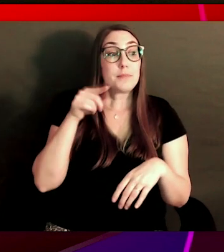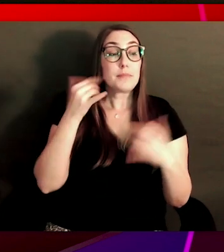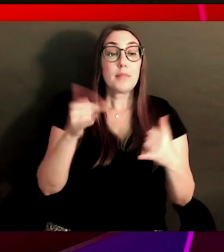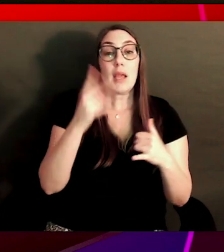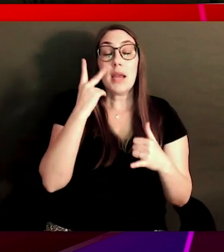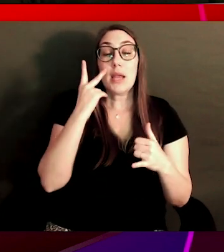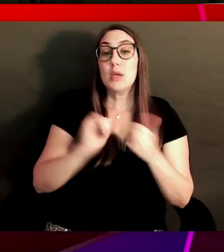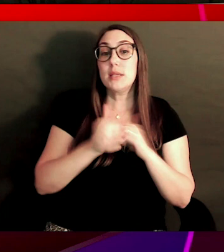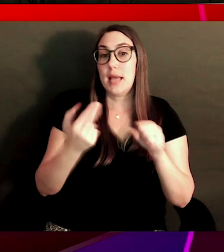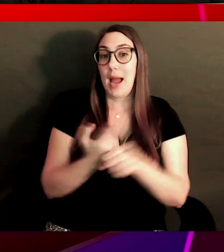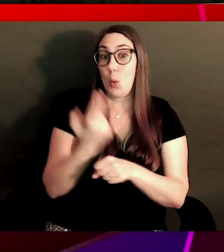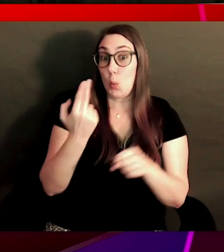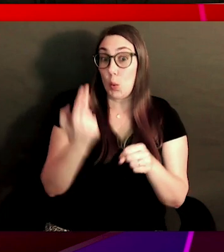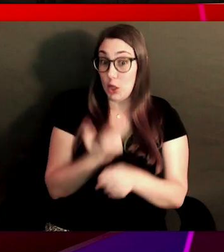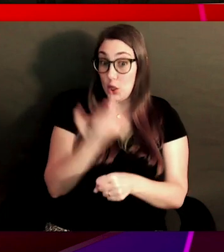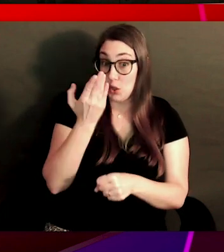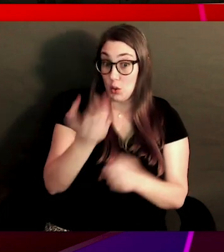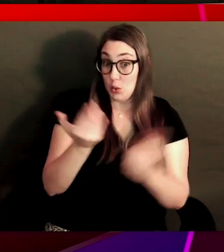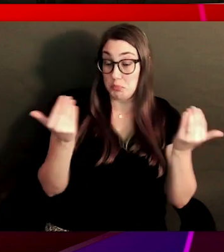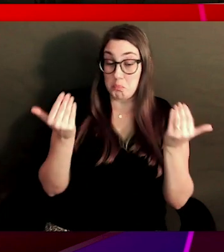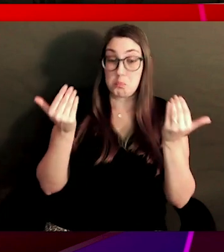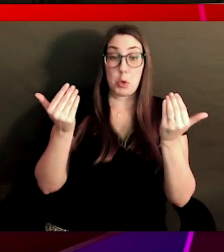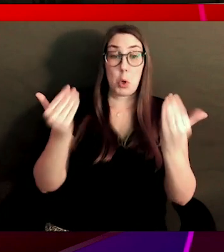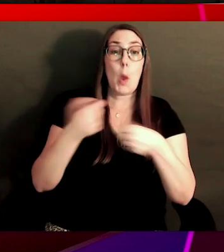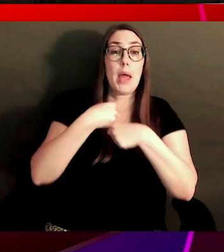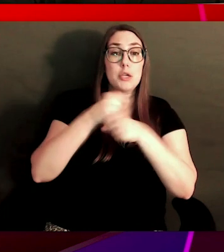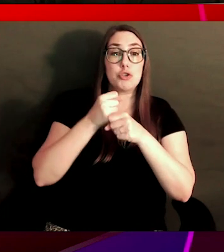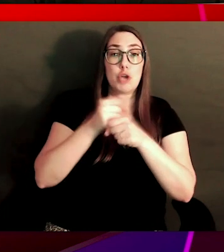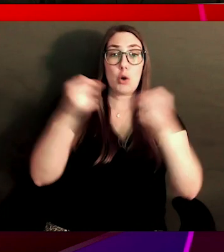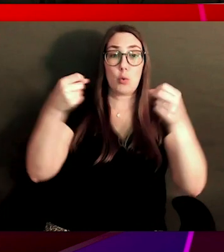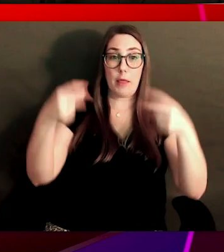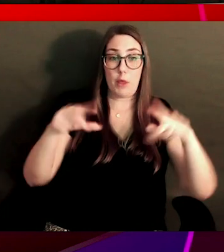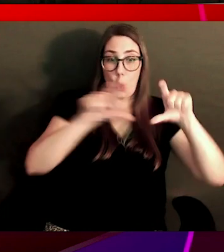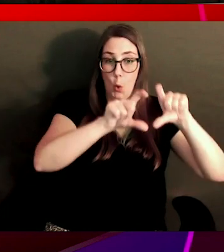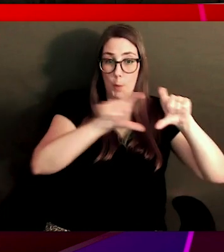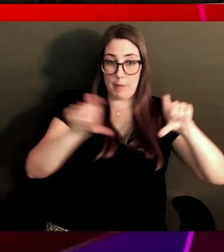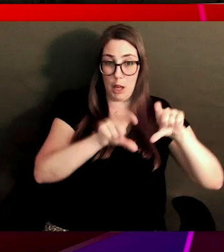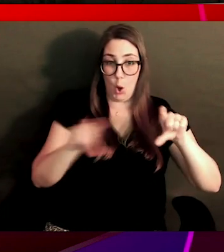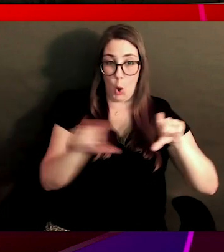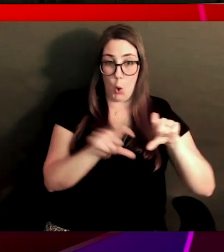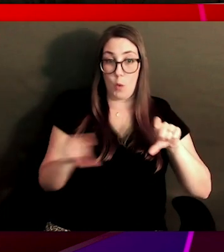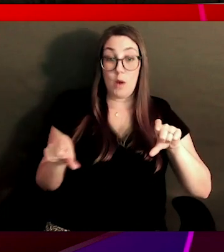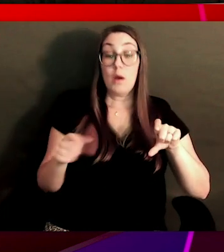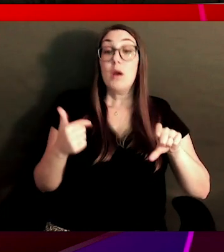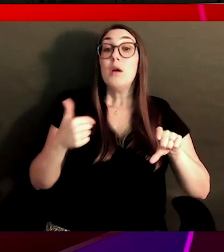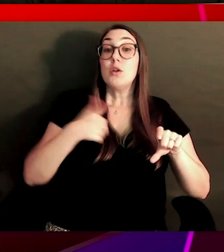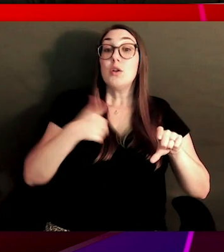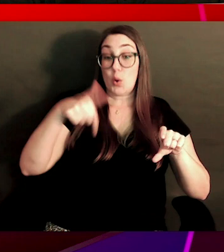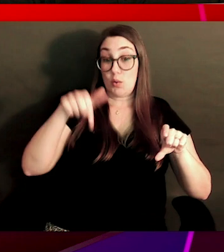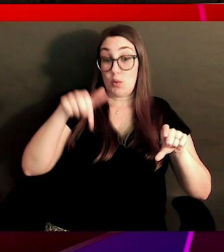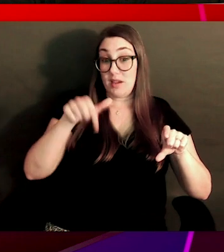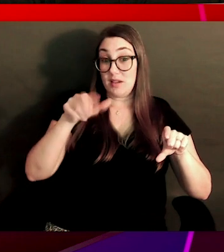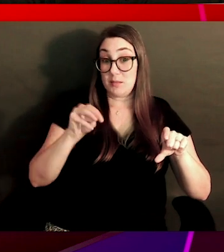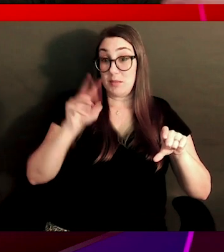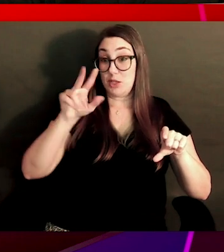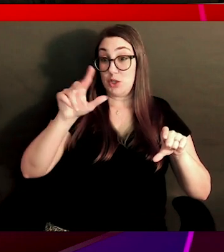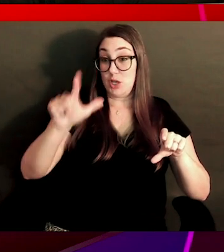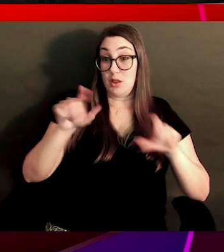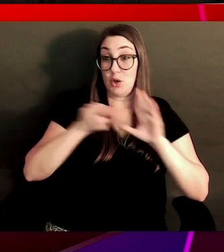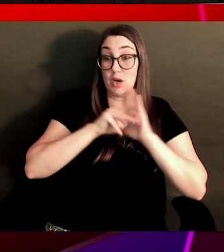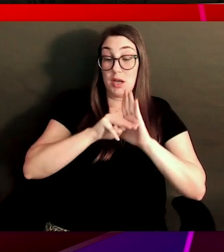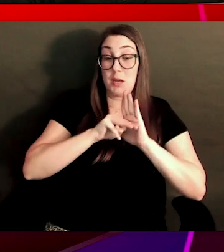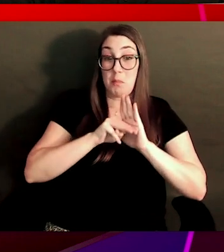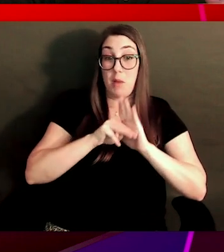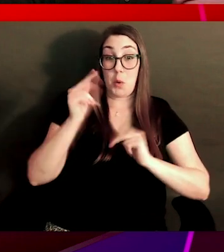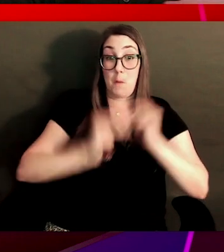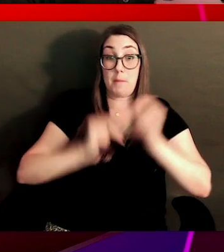that to go ahead and generate the code below. And I'm going to go ahead and continue with this machine learning model building process and merge